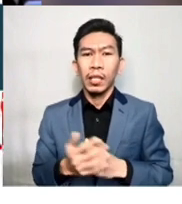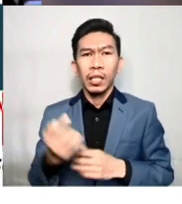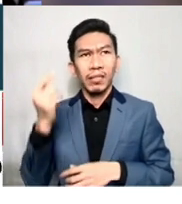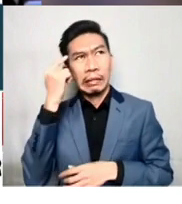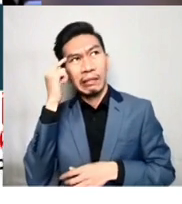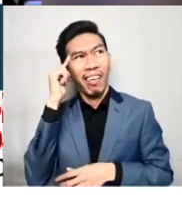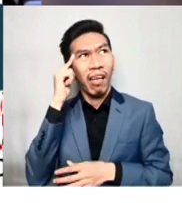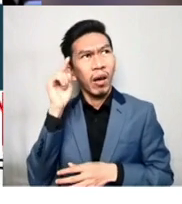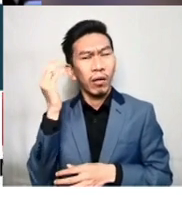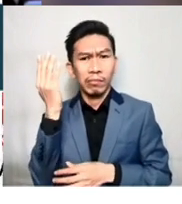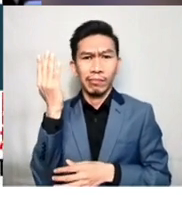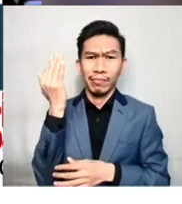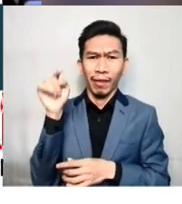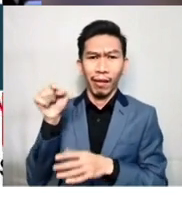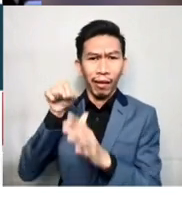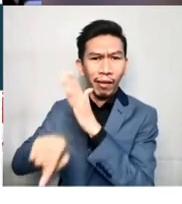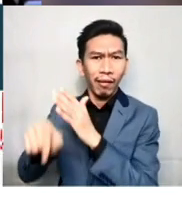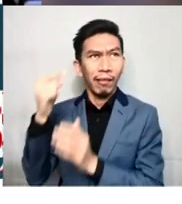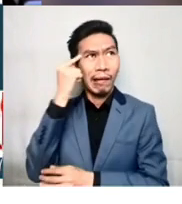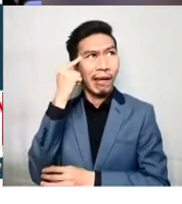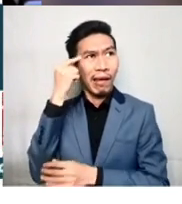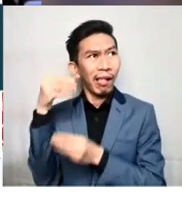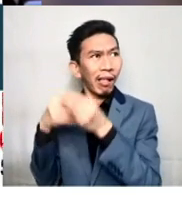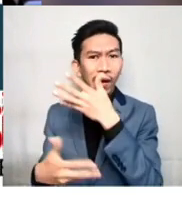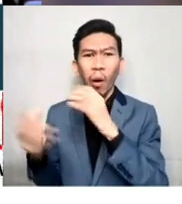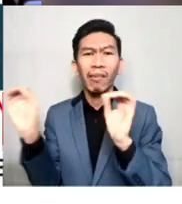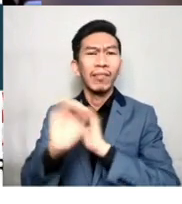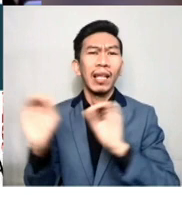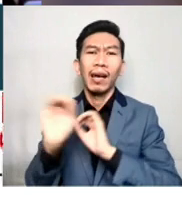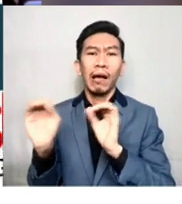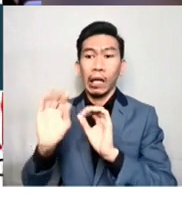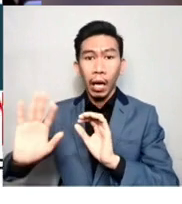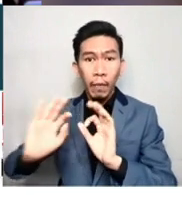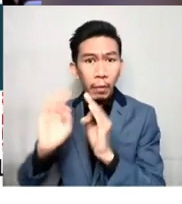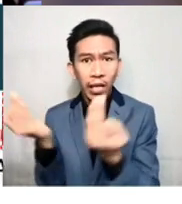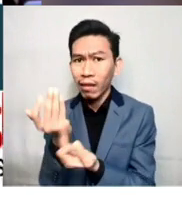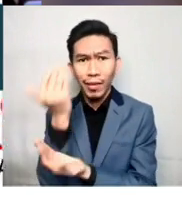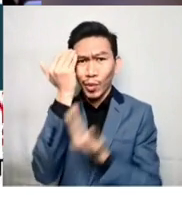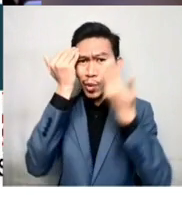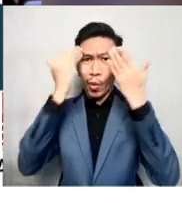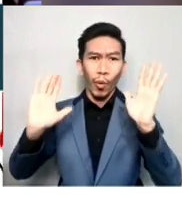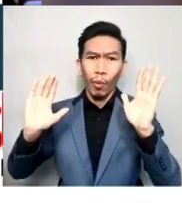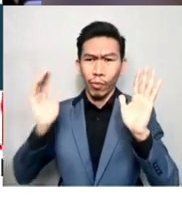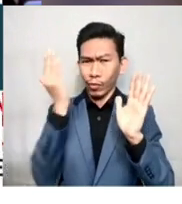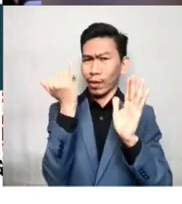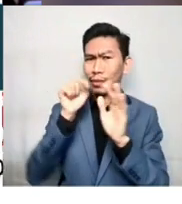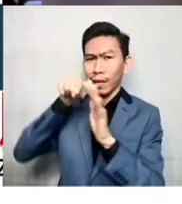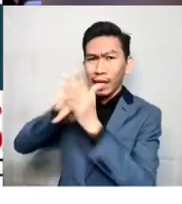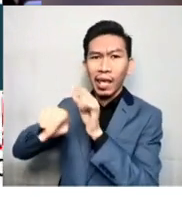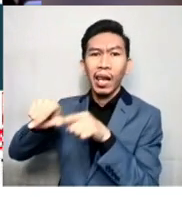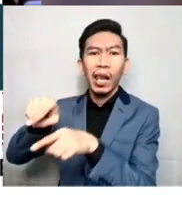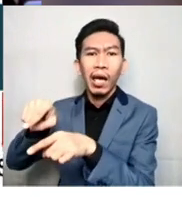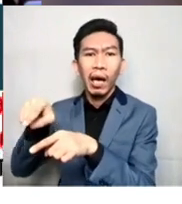maisip, no? Wala ring alam yung mga pamilya nila na dahilan para sila patayin o